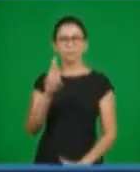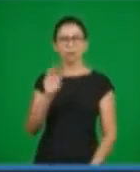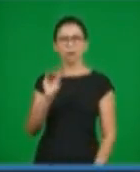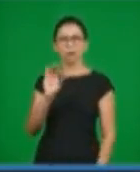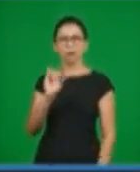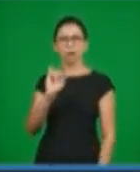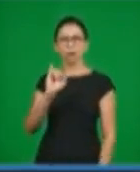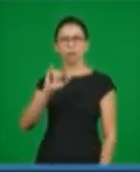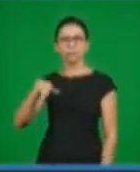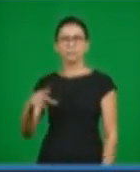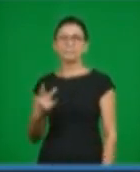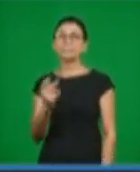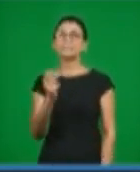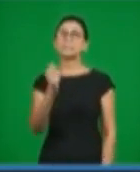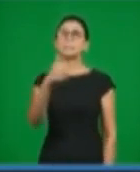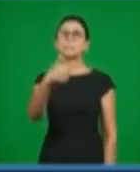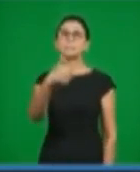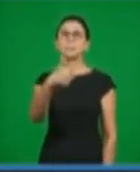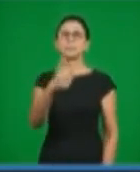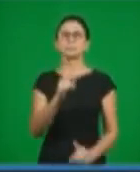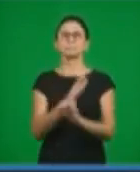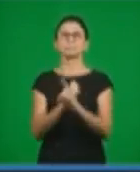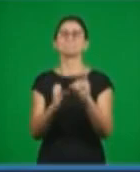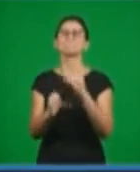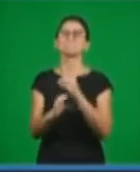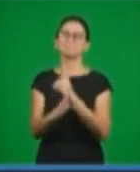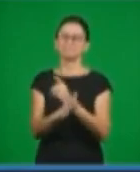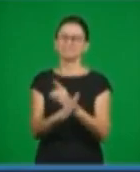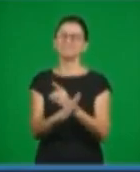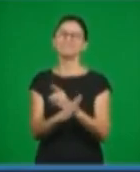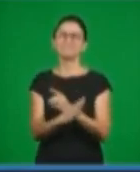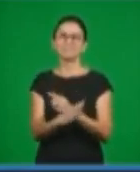where it's happening the first Sunday school.